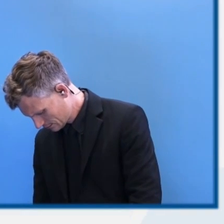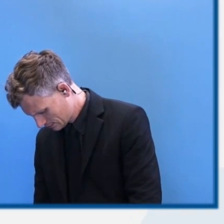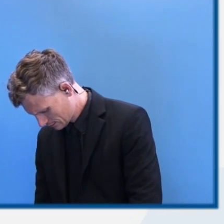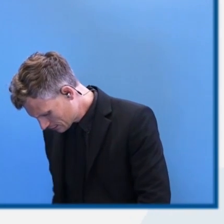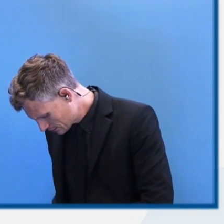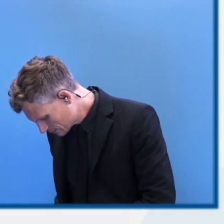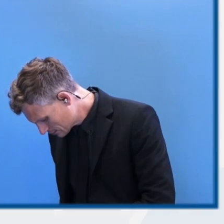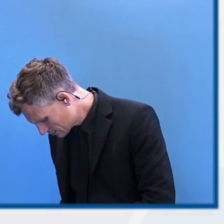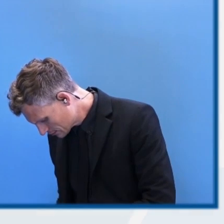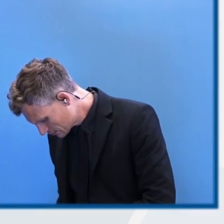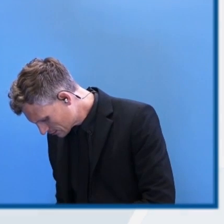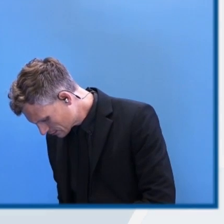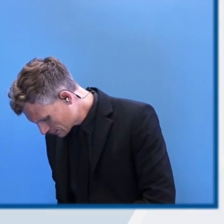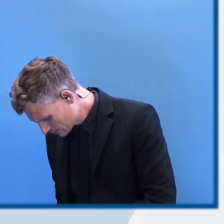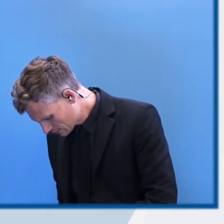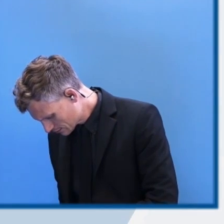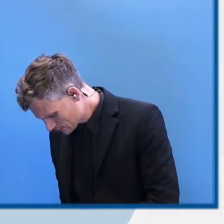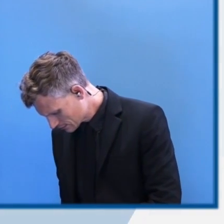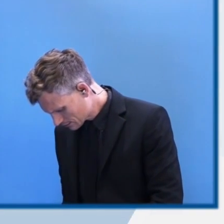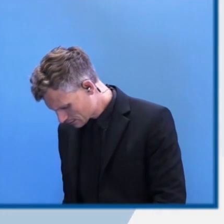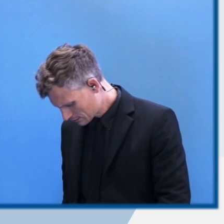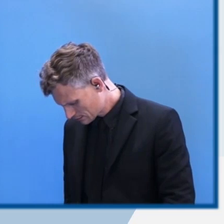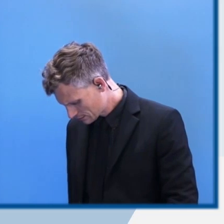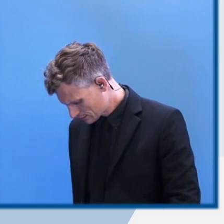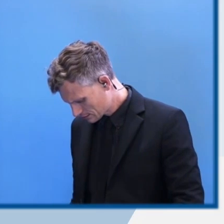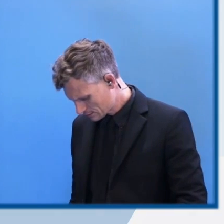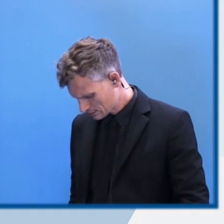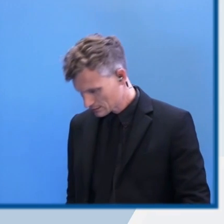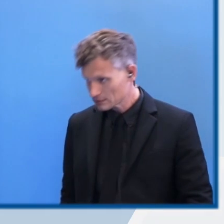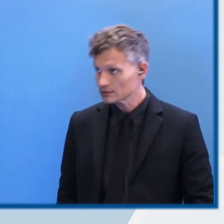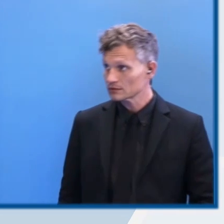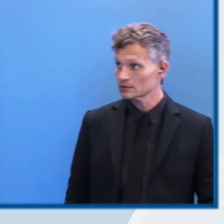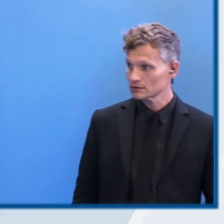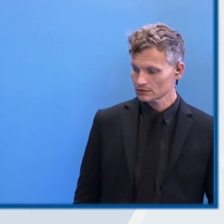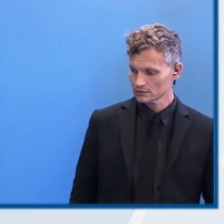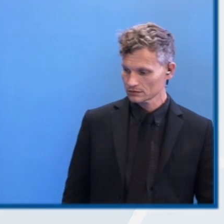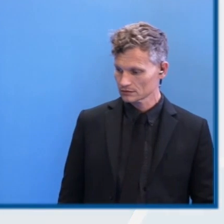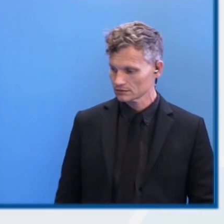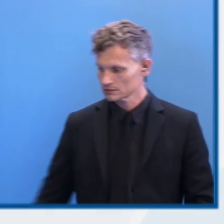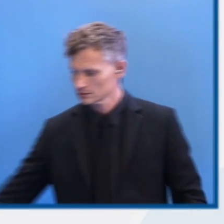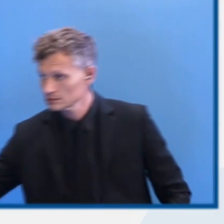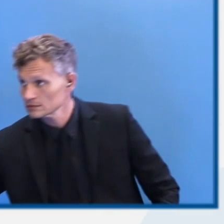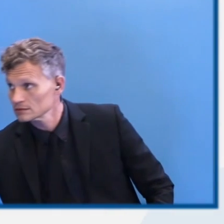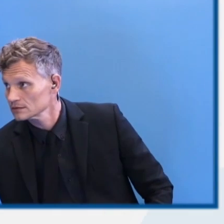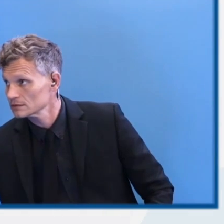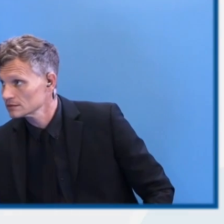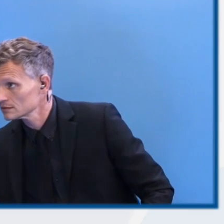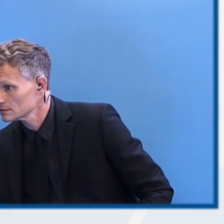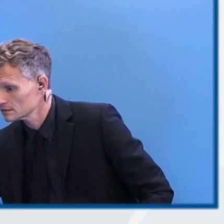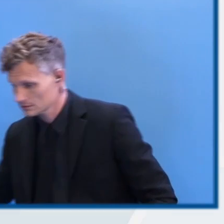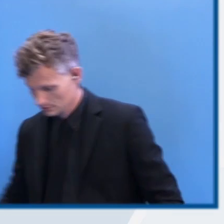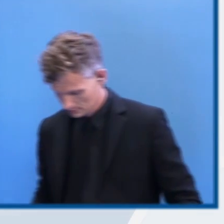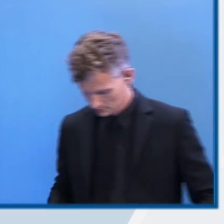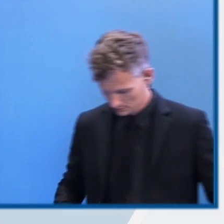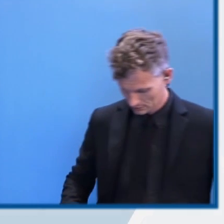this, say, right now, problem of developing good methods, standardized methods of systemic